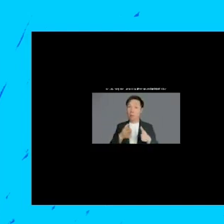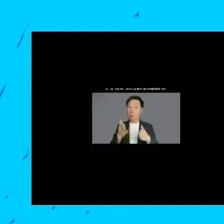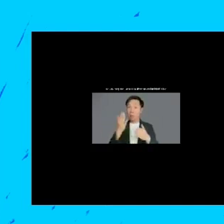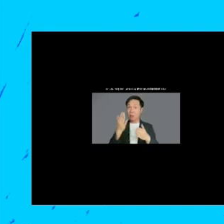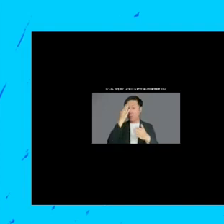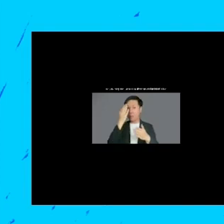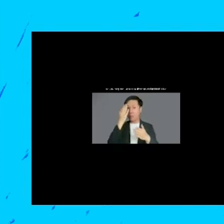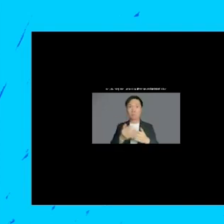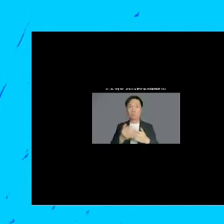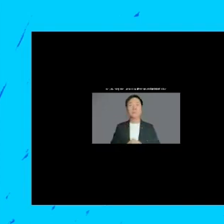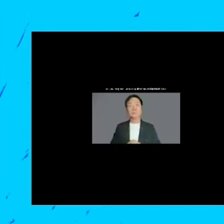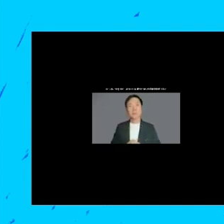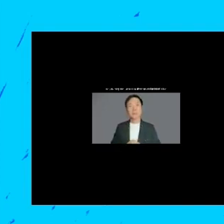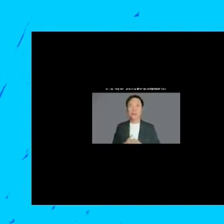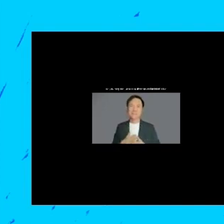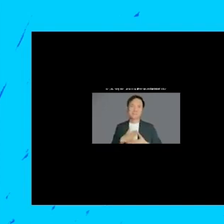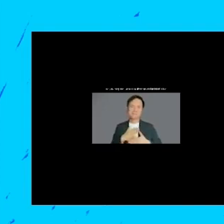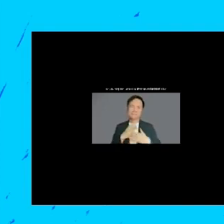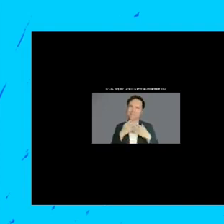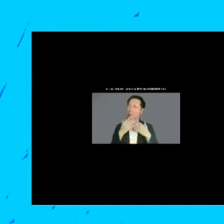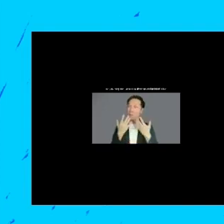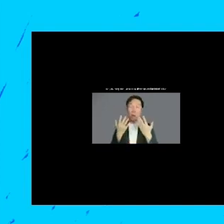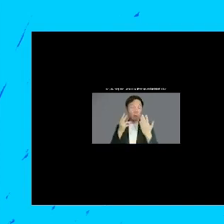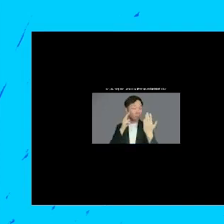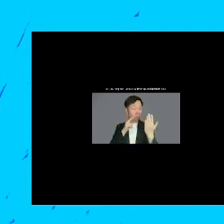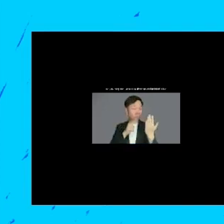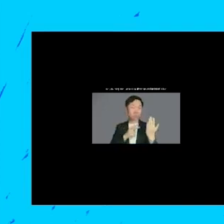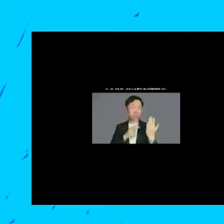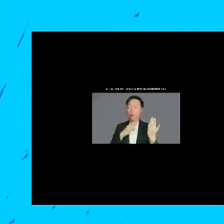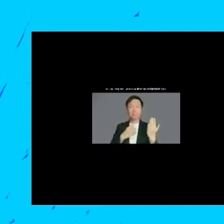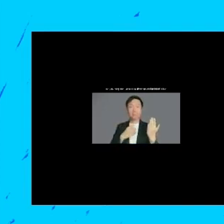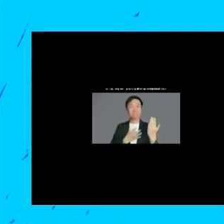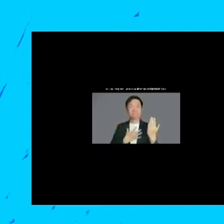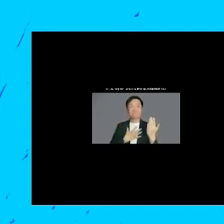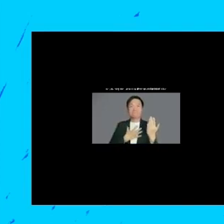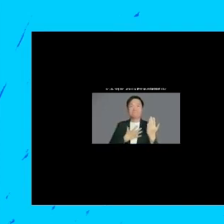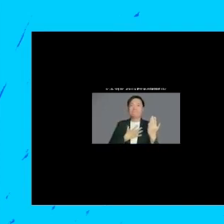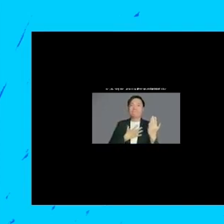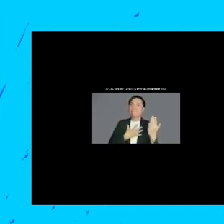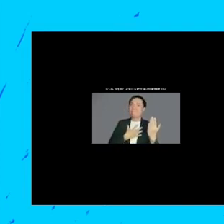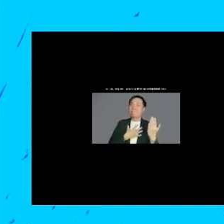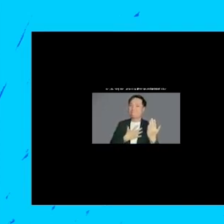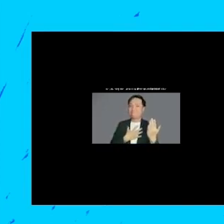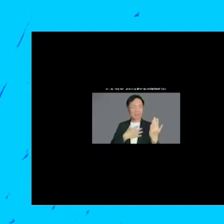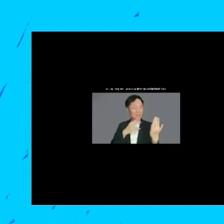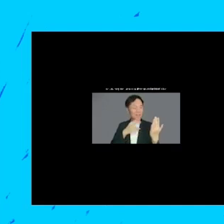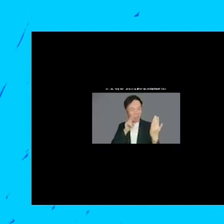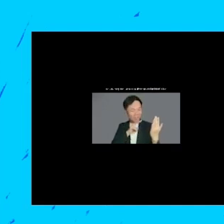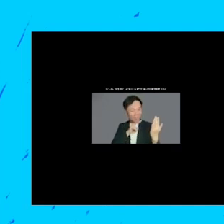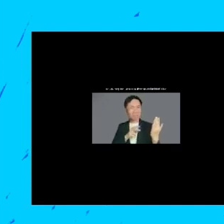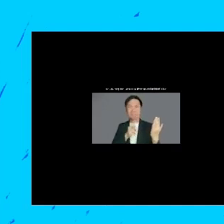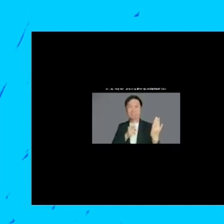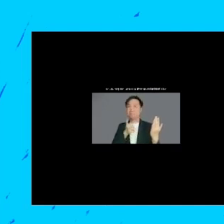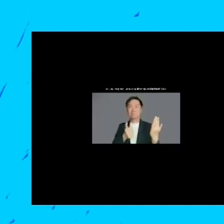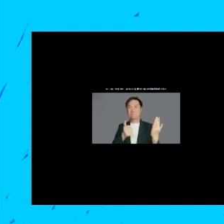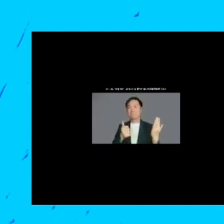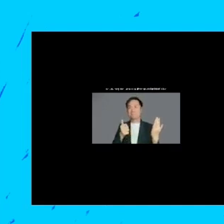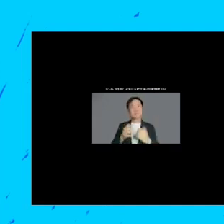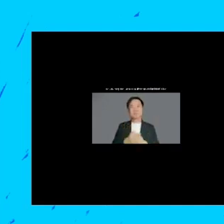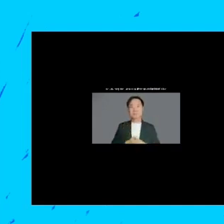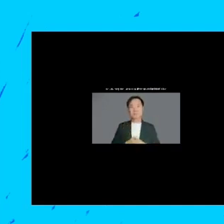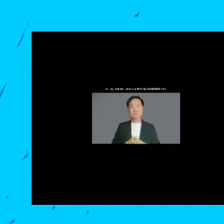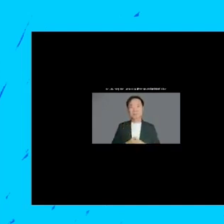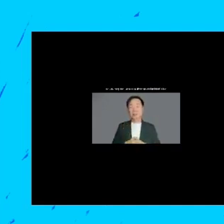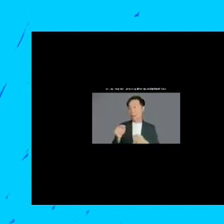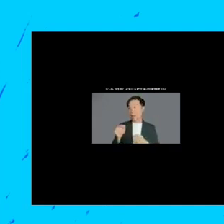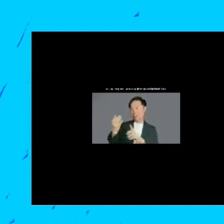I am happy that the young people are bringing out, issues like we must be serious about ending AIDS in 2030. And